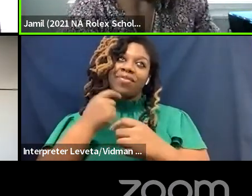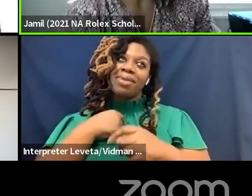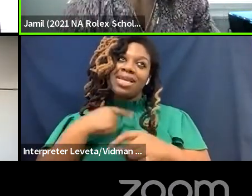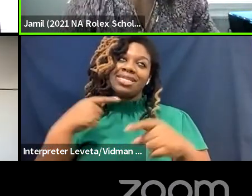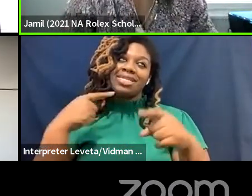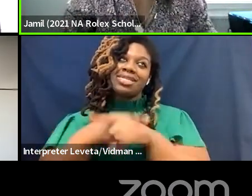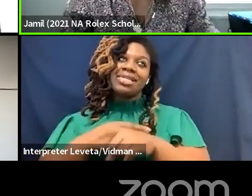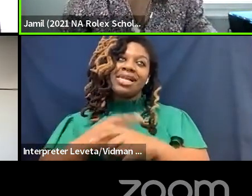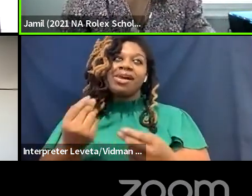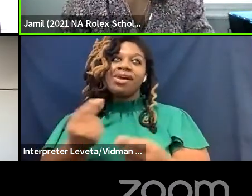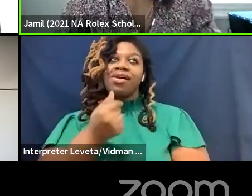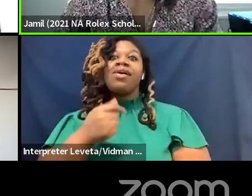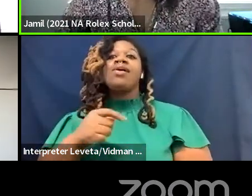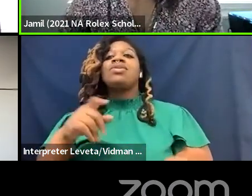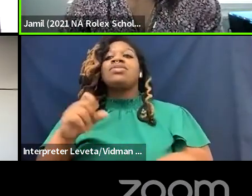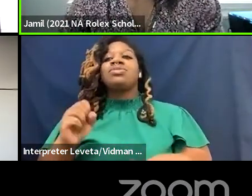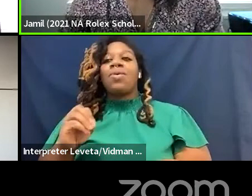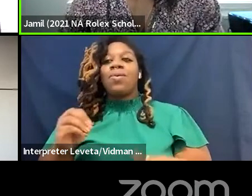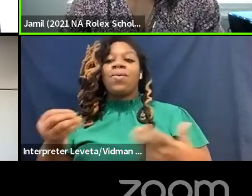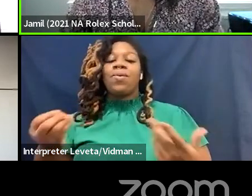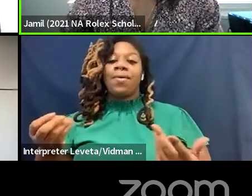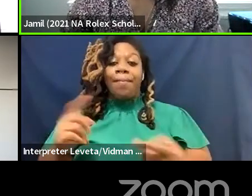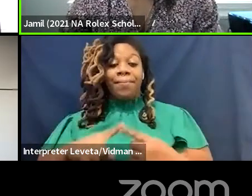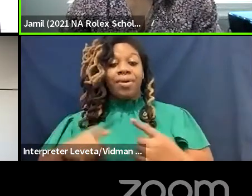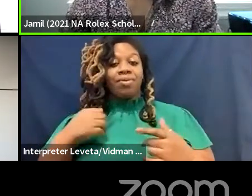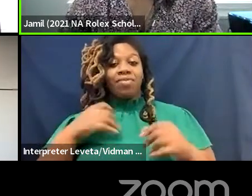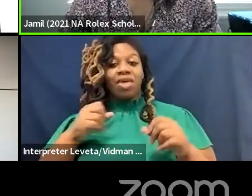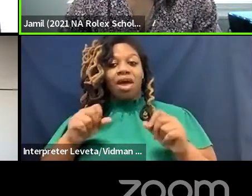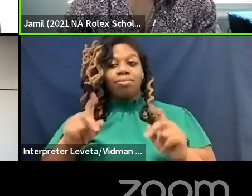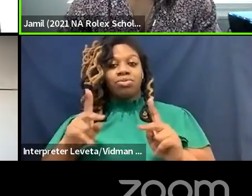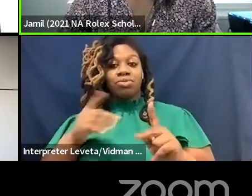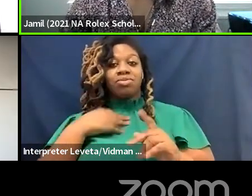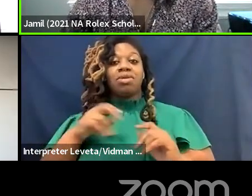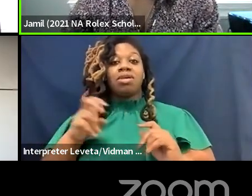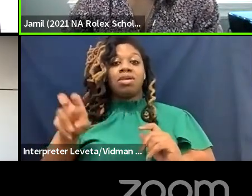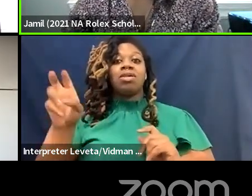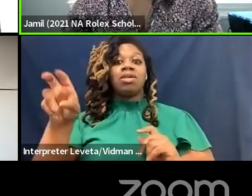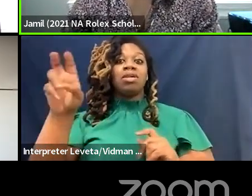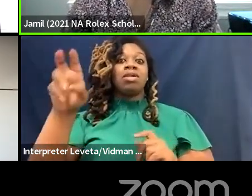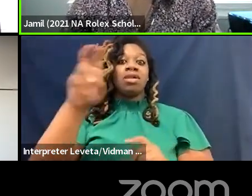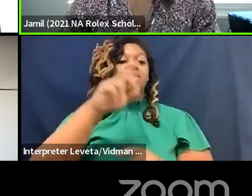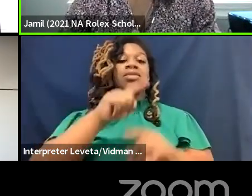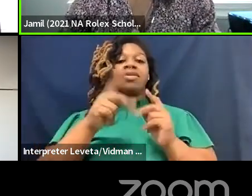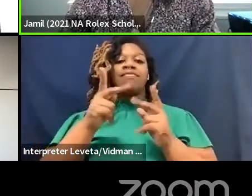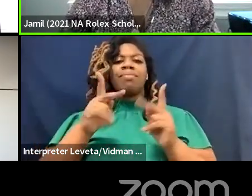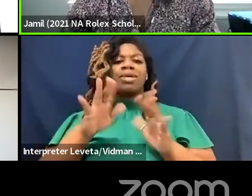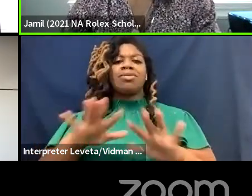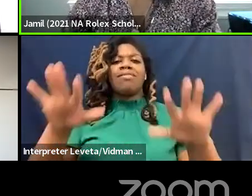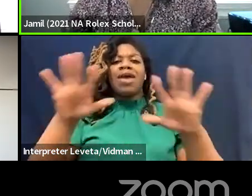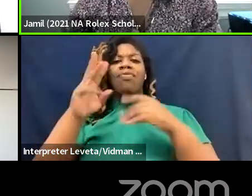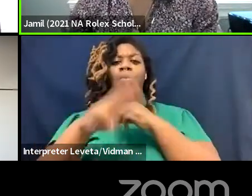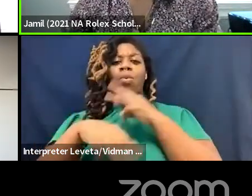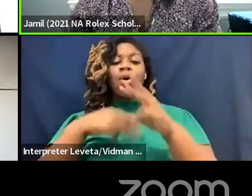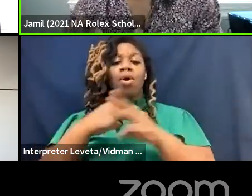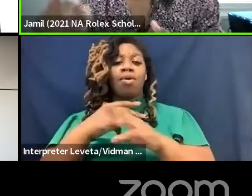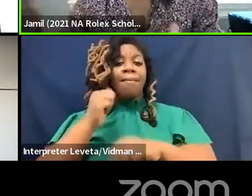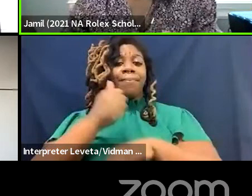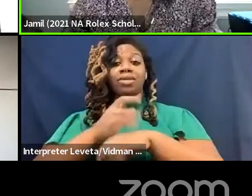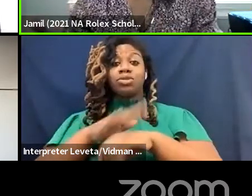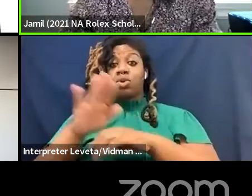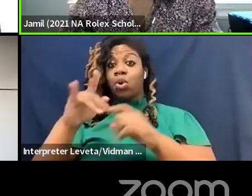But you get to go around to different places in the world based on your interests and based on your goals,